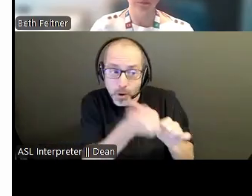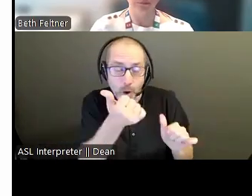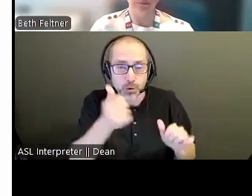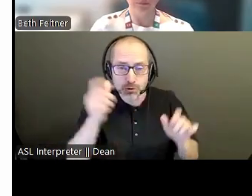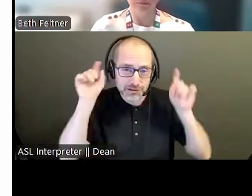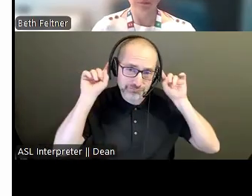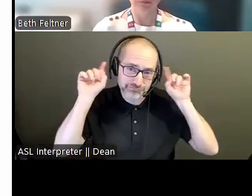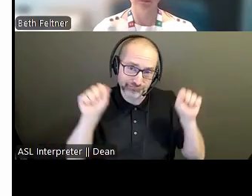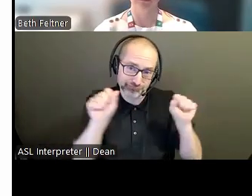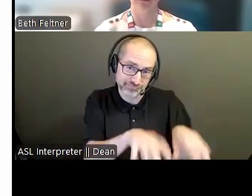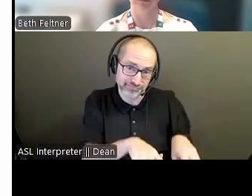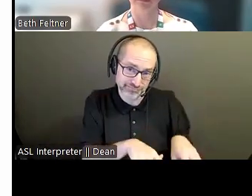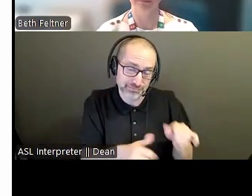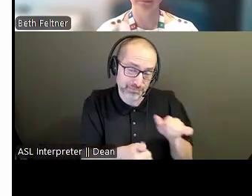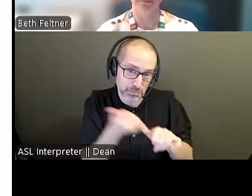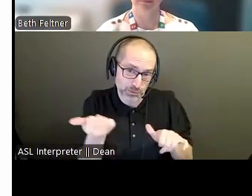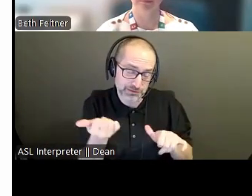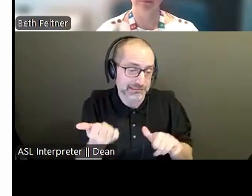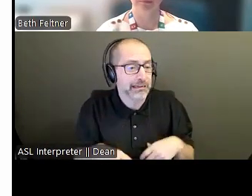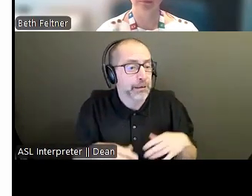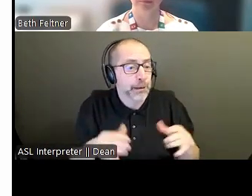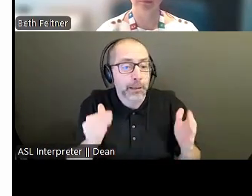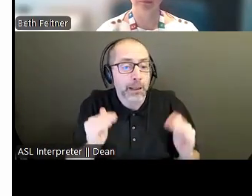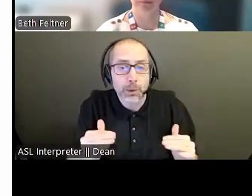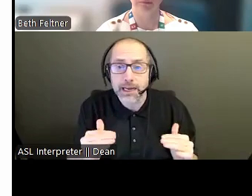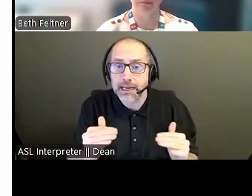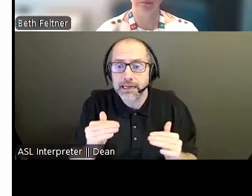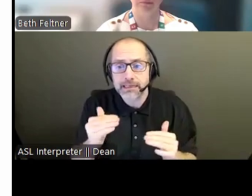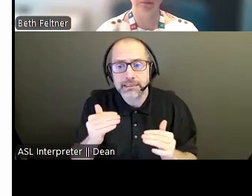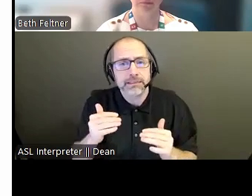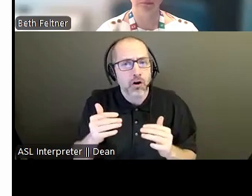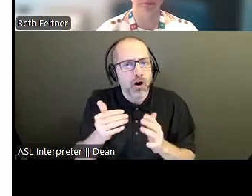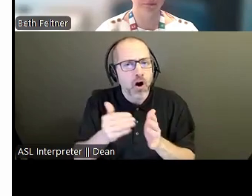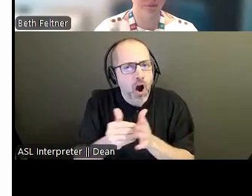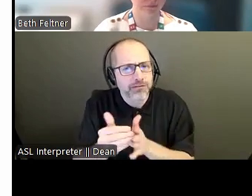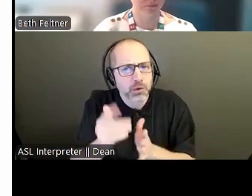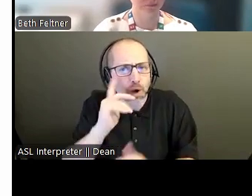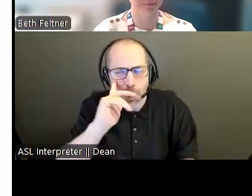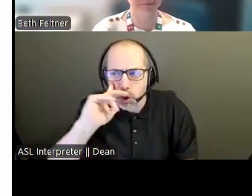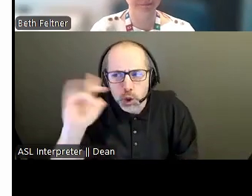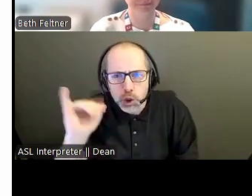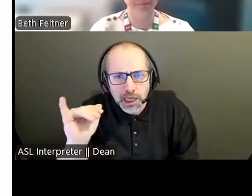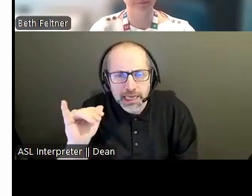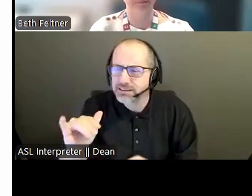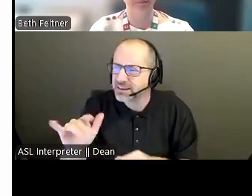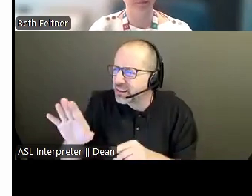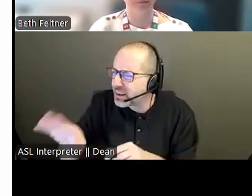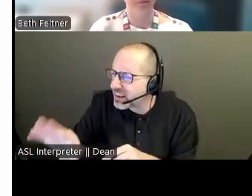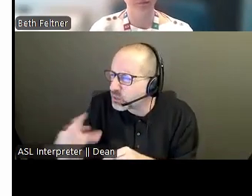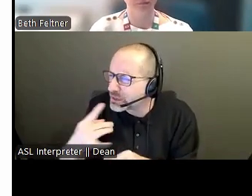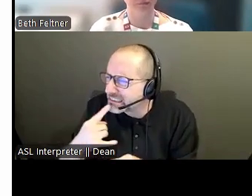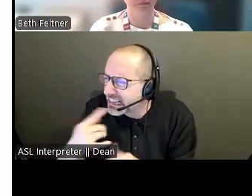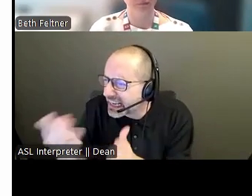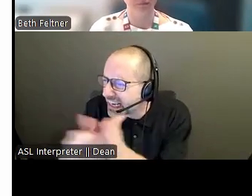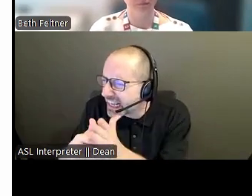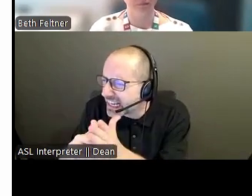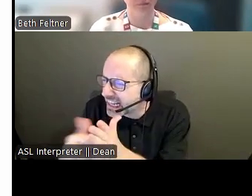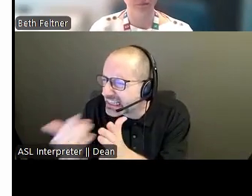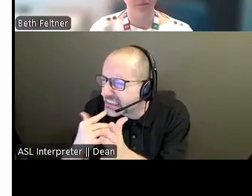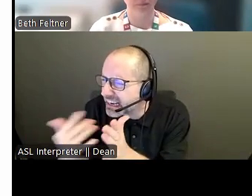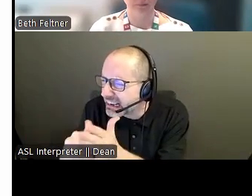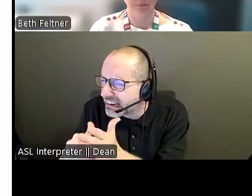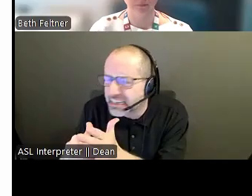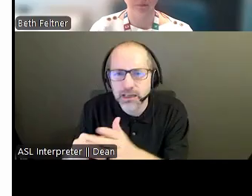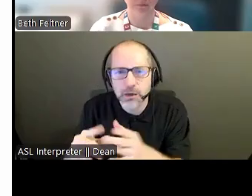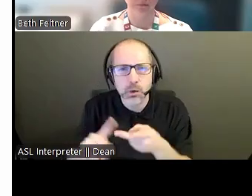Some common symptoms of hearing loss is asking people to repeat themselves. Others sound like they're mumbling. We see this